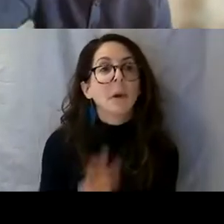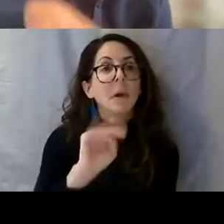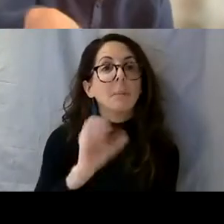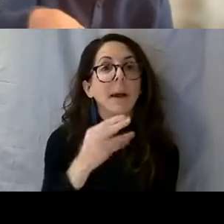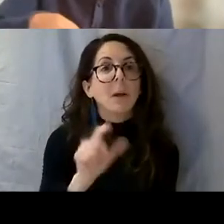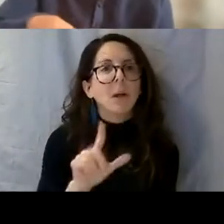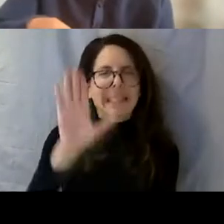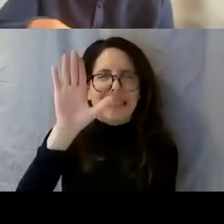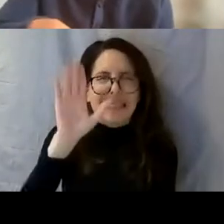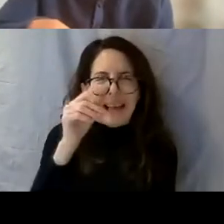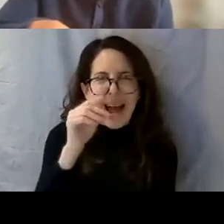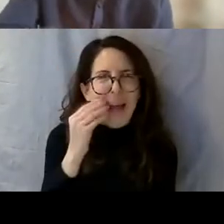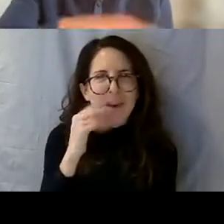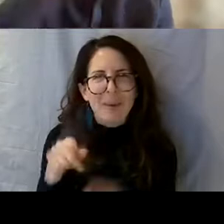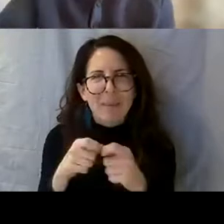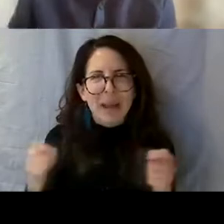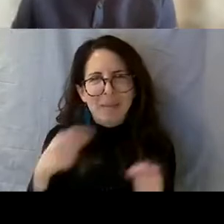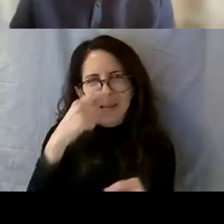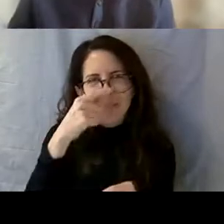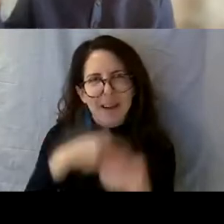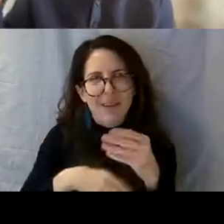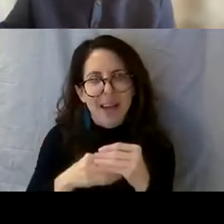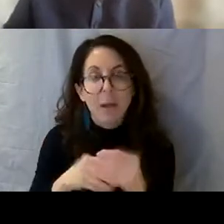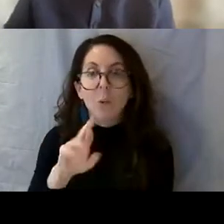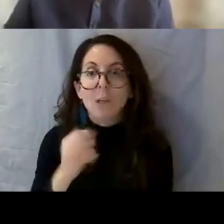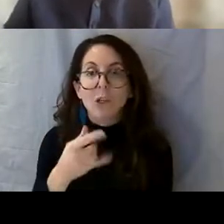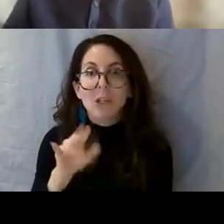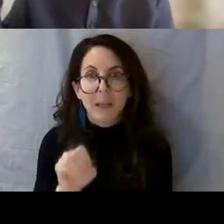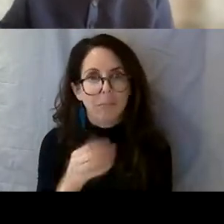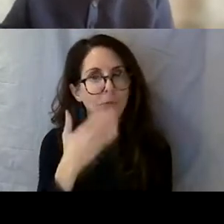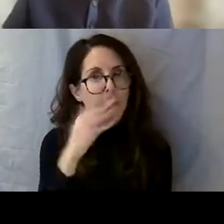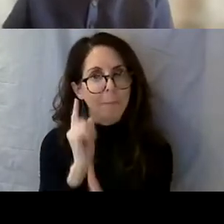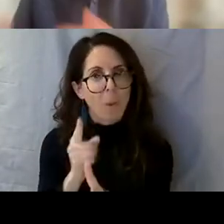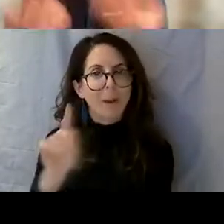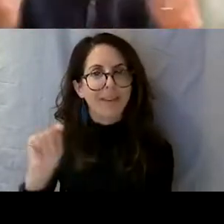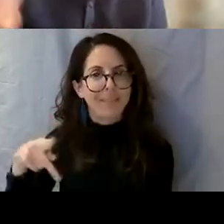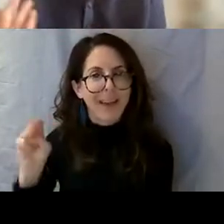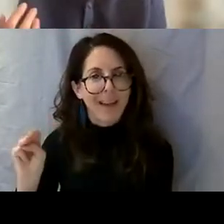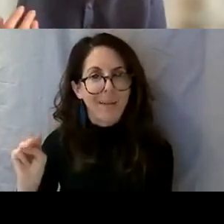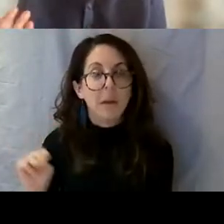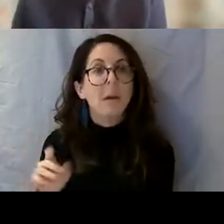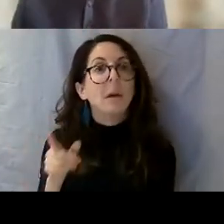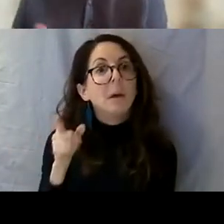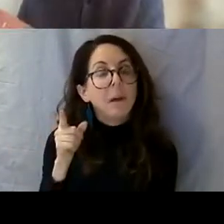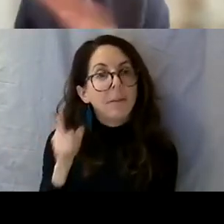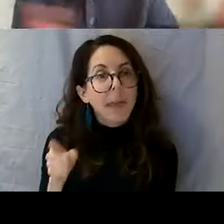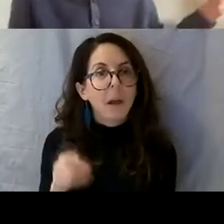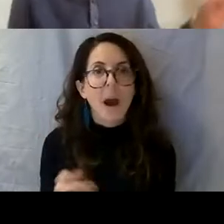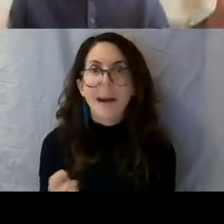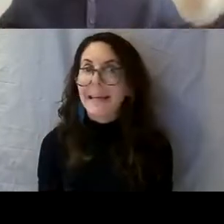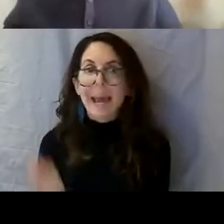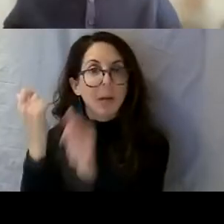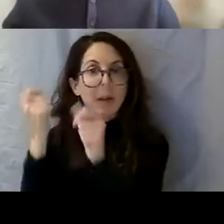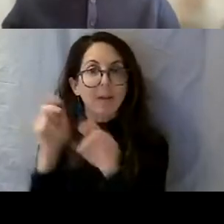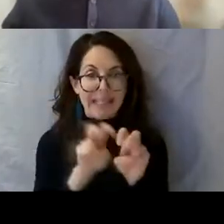I need to jump back on that just to say, because Regine brings up a great point of Pass Marai, which is just said they're taking the backspace out. They're getting rid of the seats.